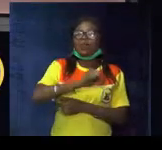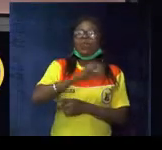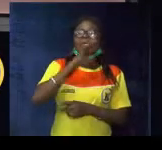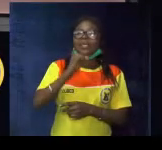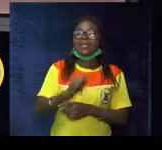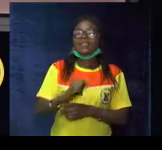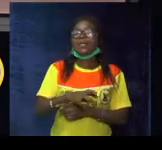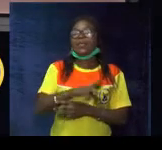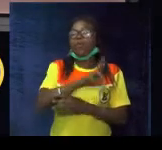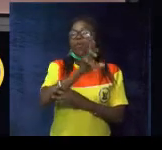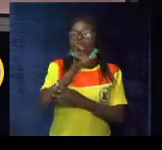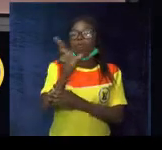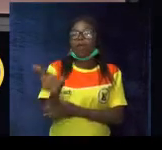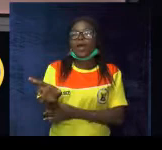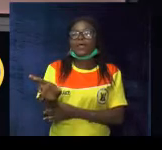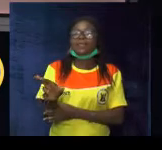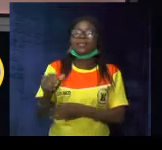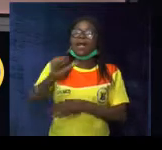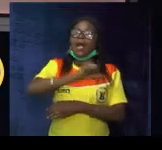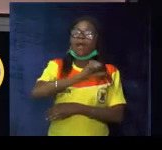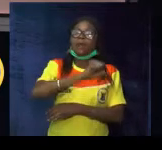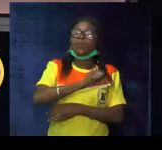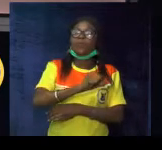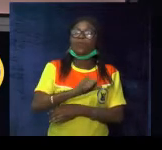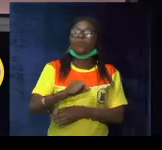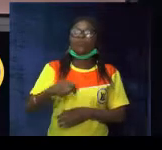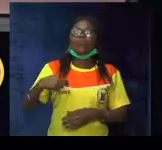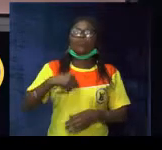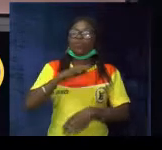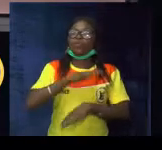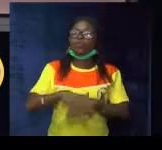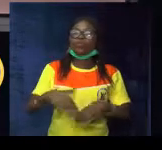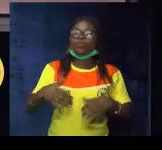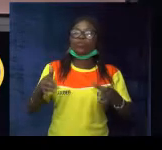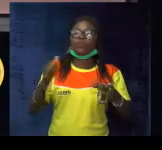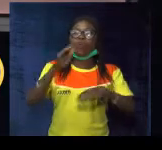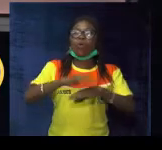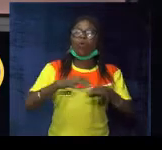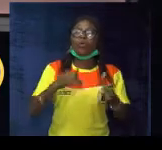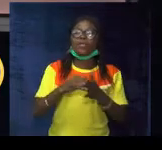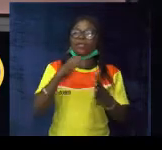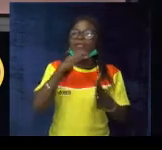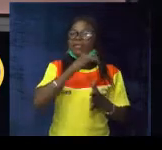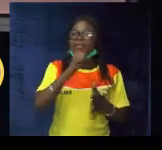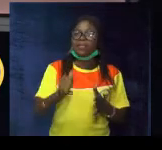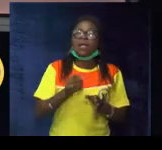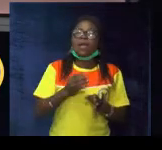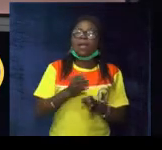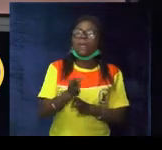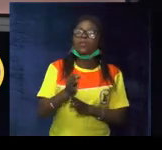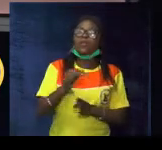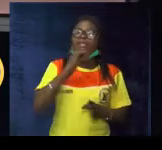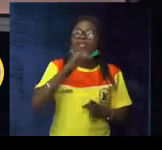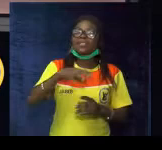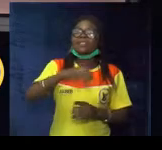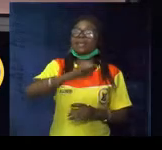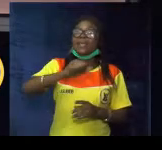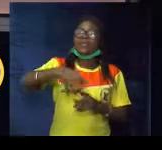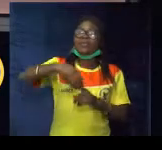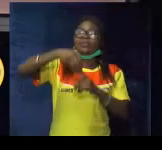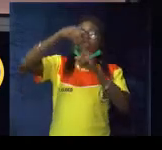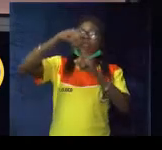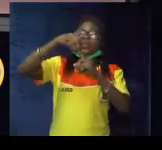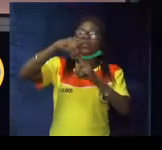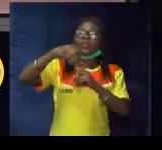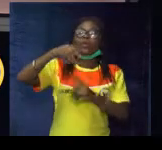is a right angle, then we don't call it a normal sector anymore. It's a special sector, which we